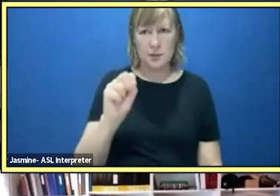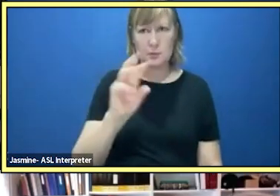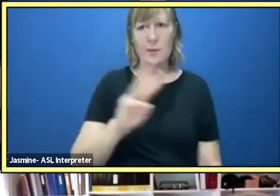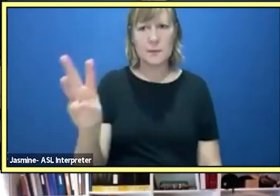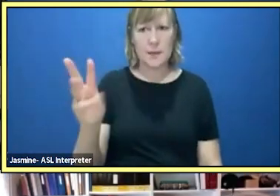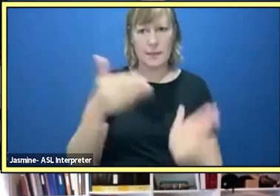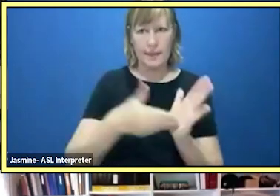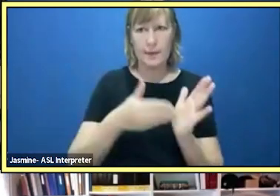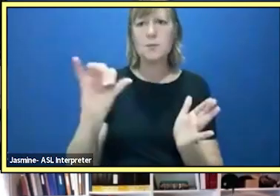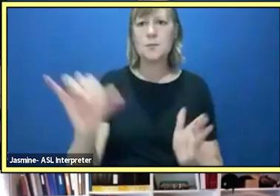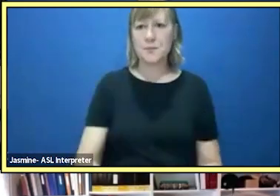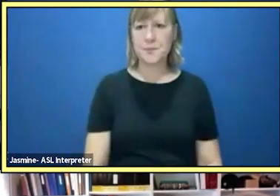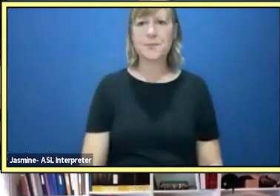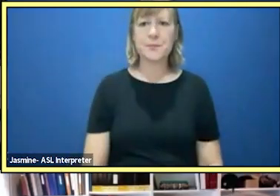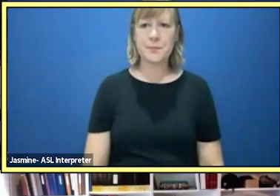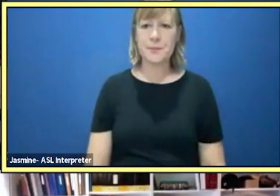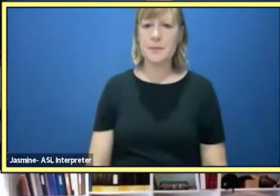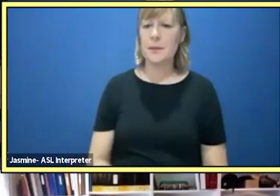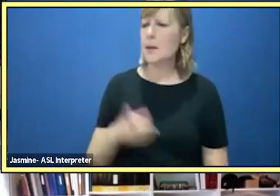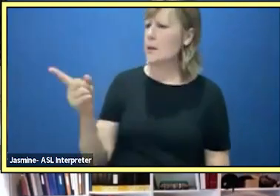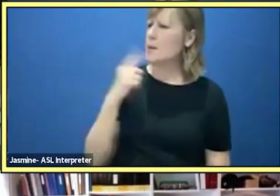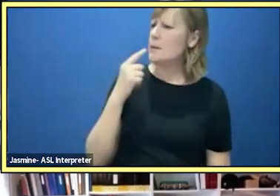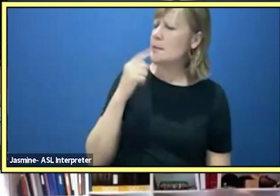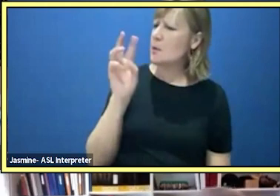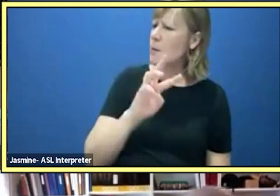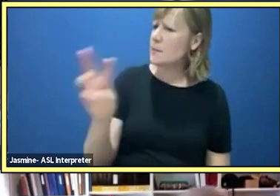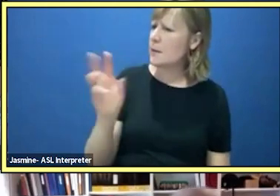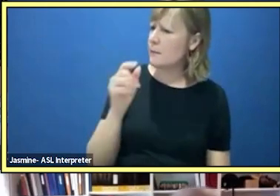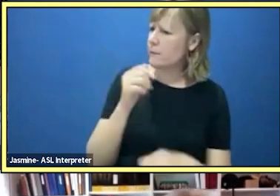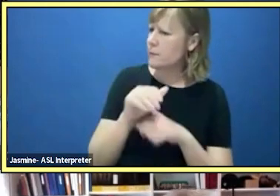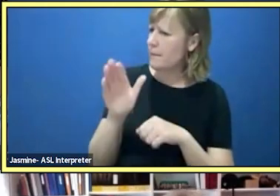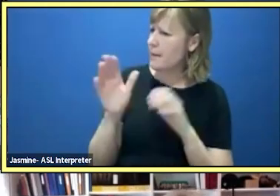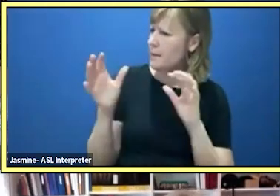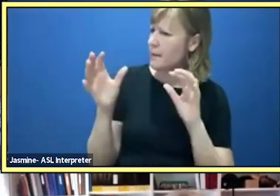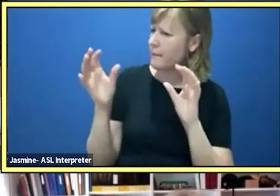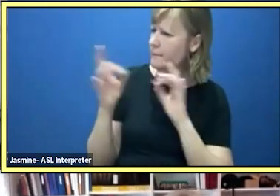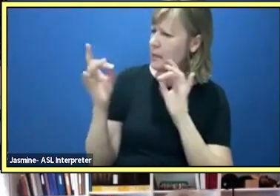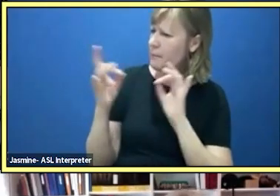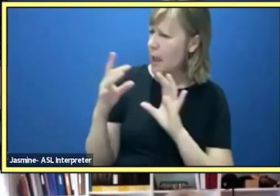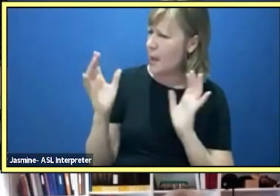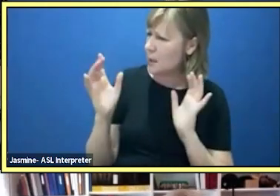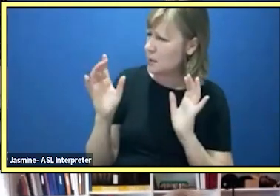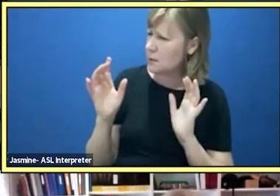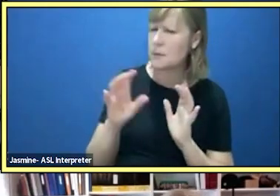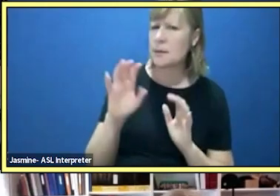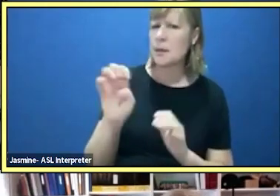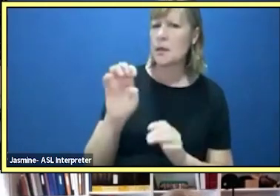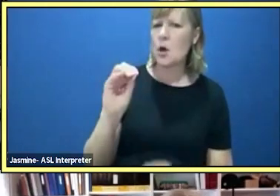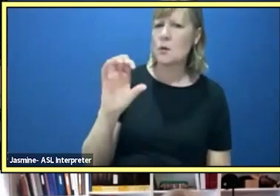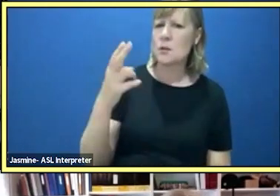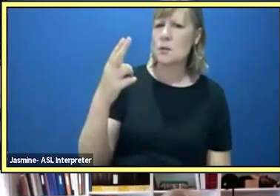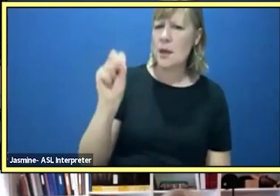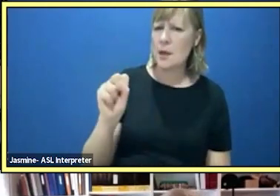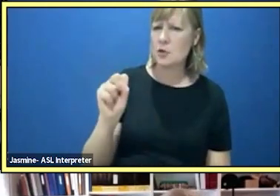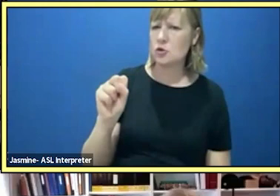Did you say that there is a website to submit your feedback? Because on the EHS site with the certification standards, I see an email address, but I don't see